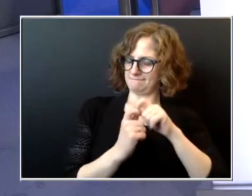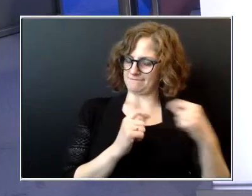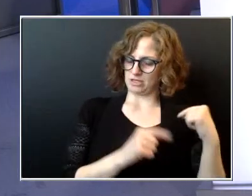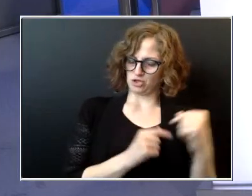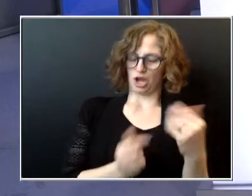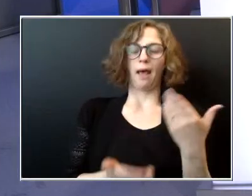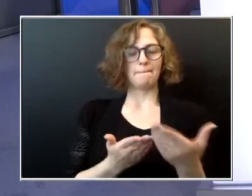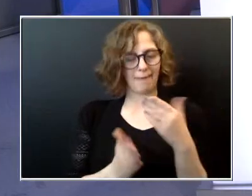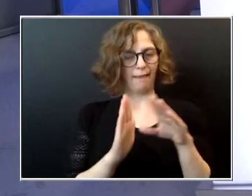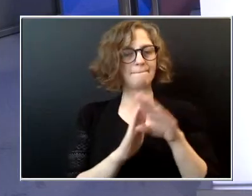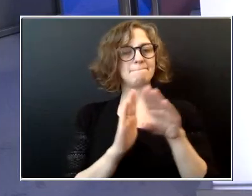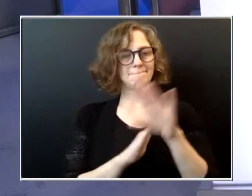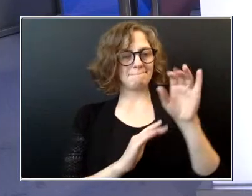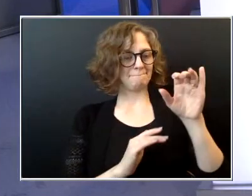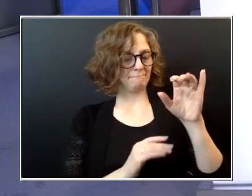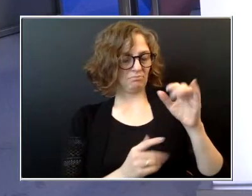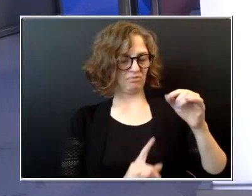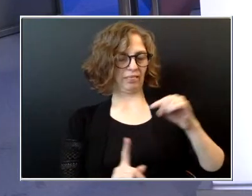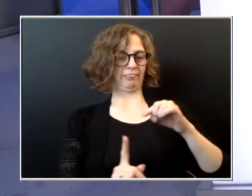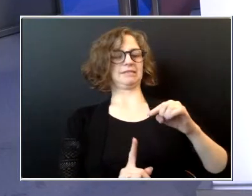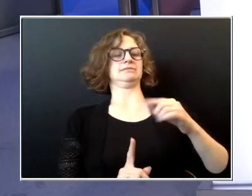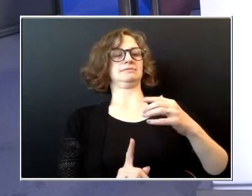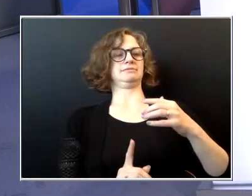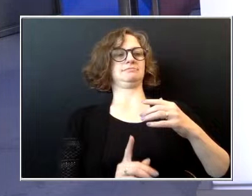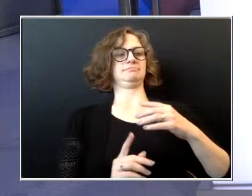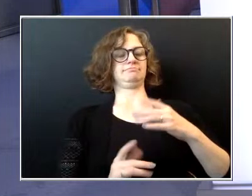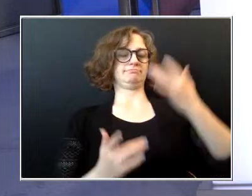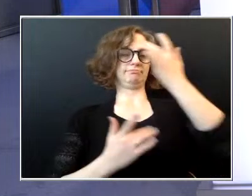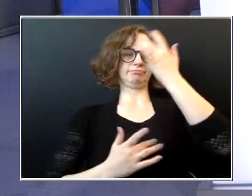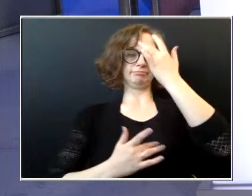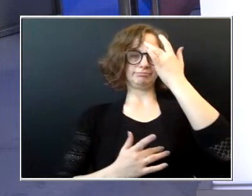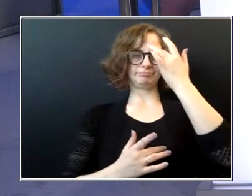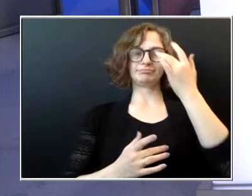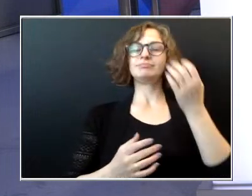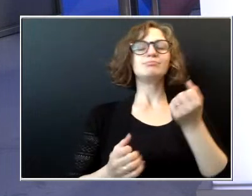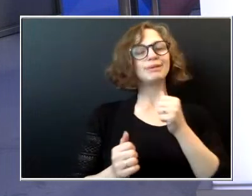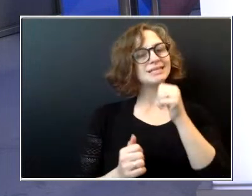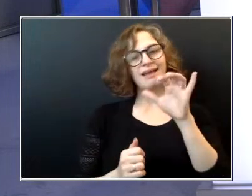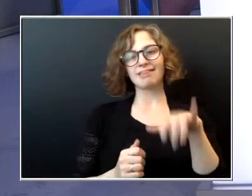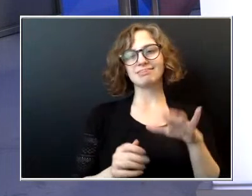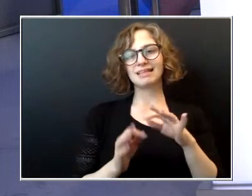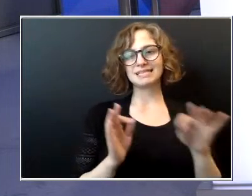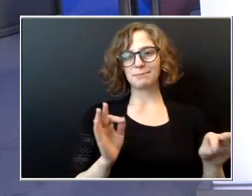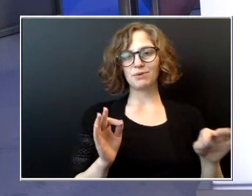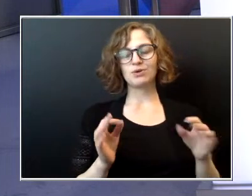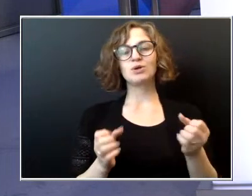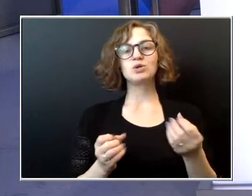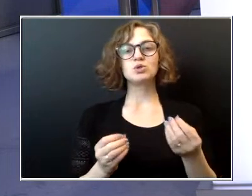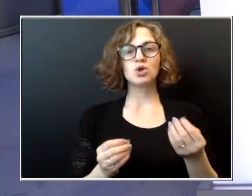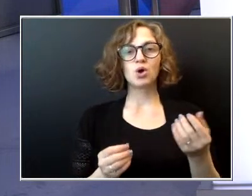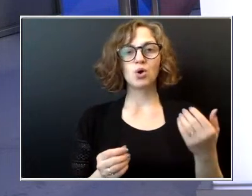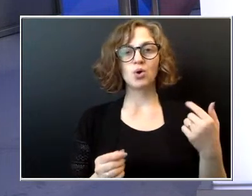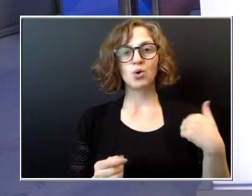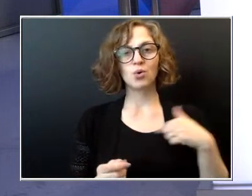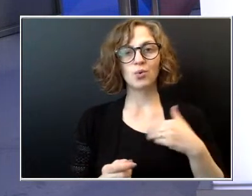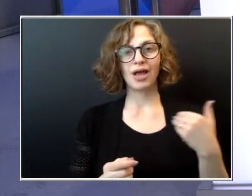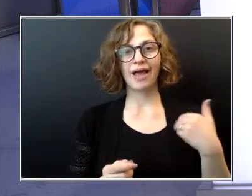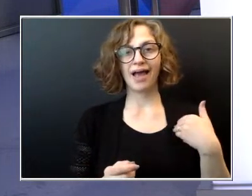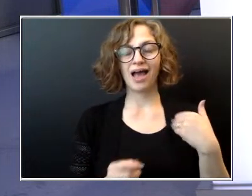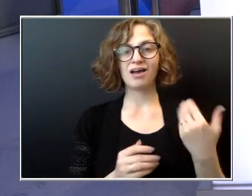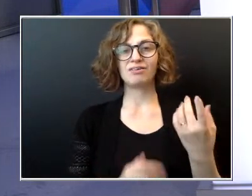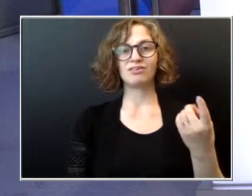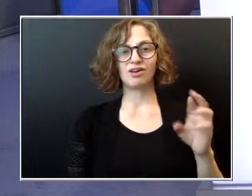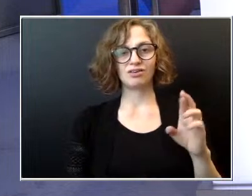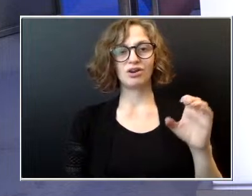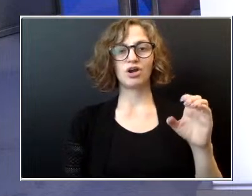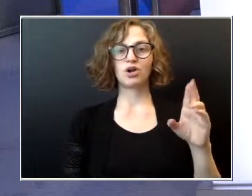we need genetic counselors like two of the great folks who are sitting with me here today. Shobana Kubendrun. That is it. All right, I got it